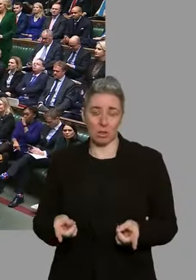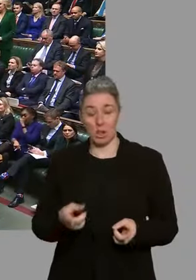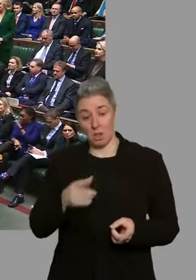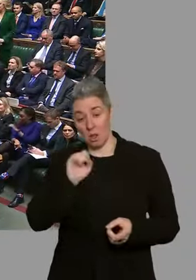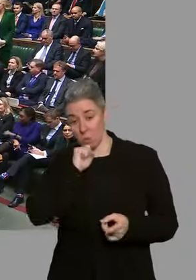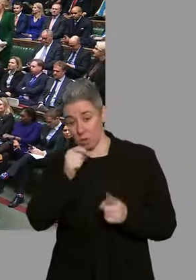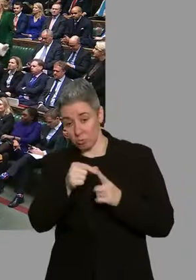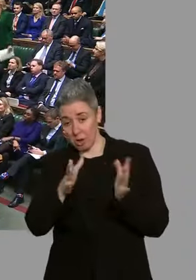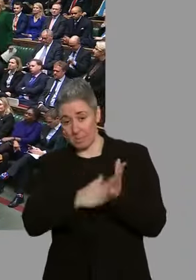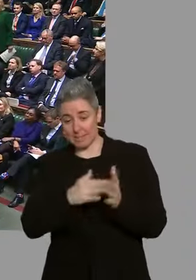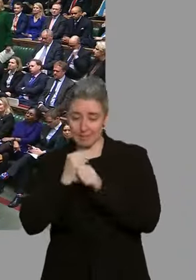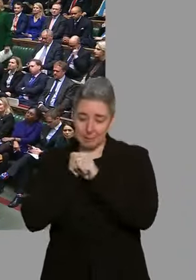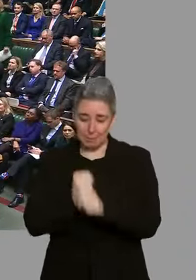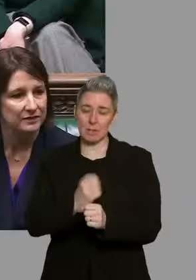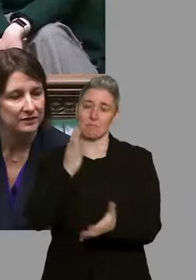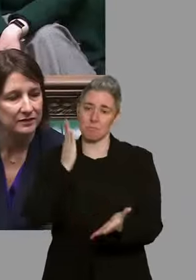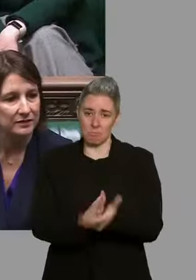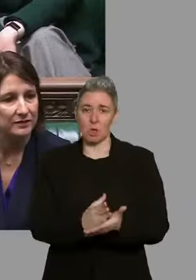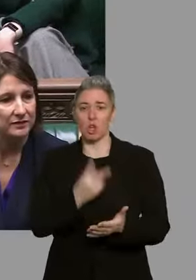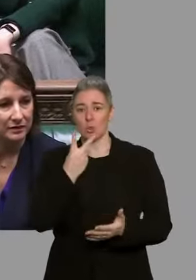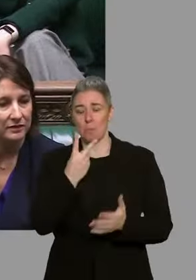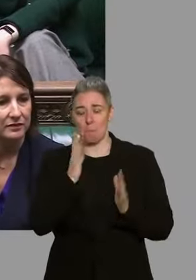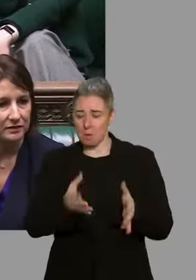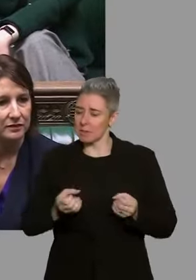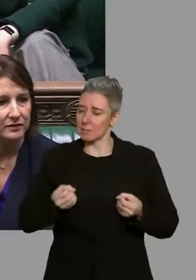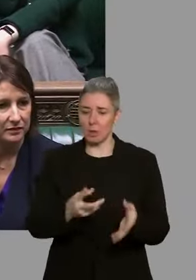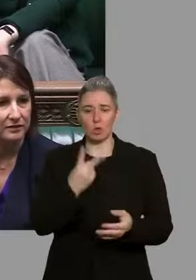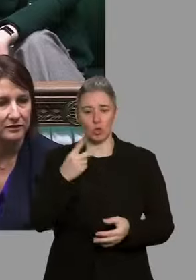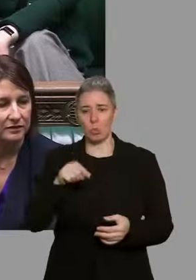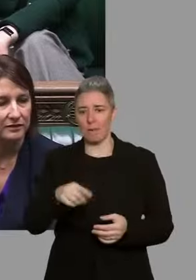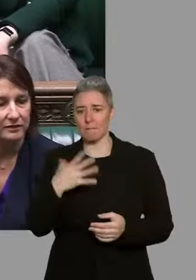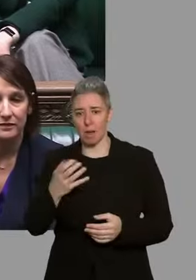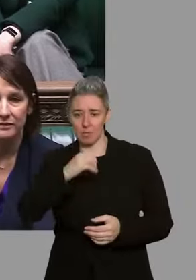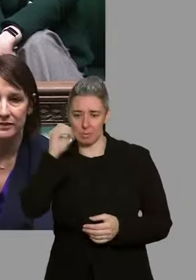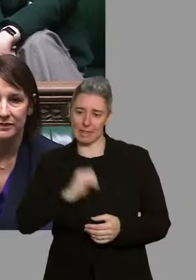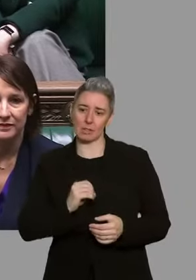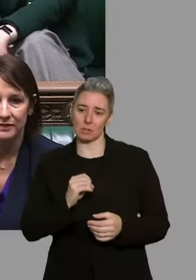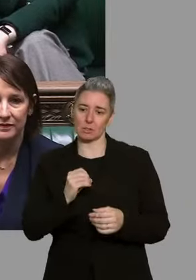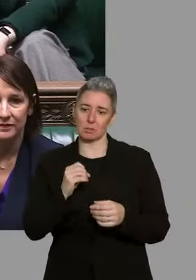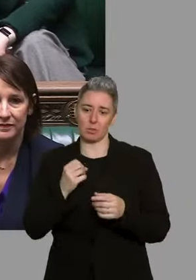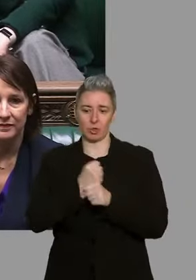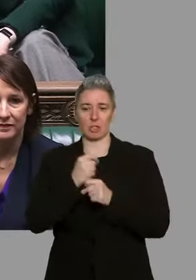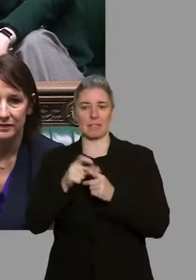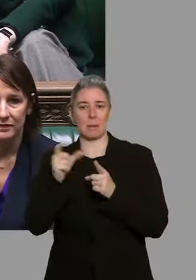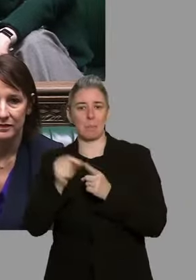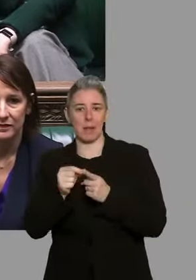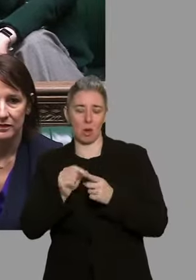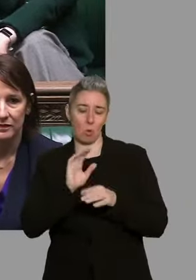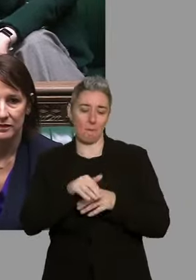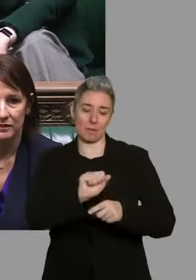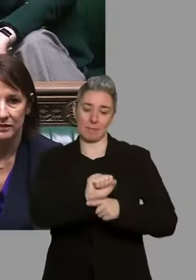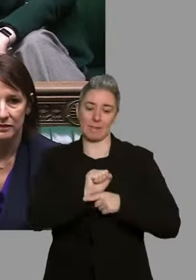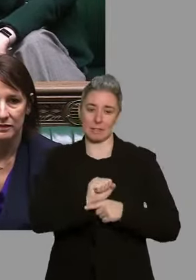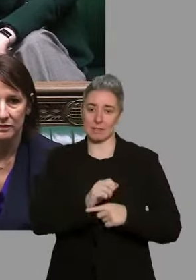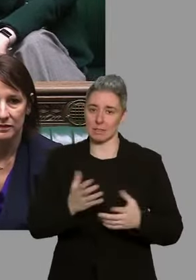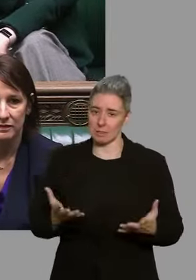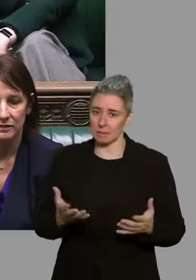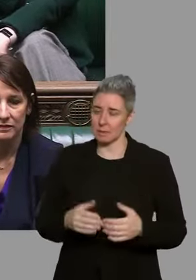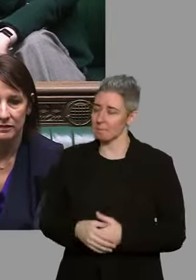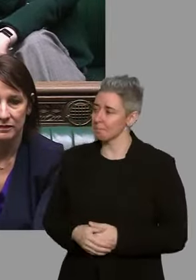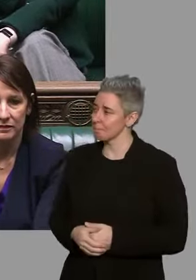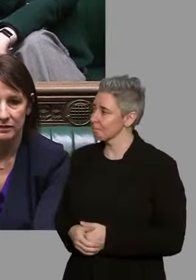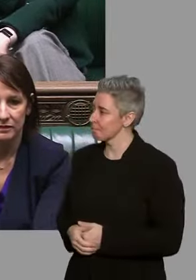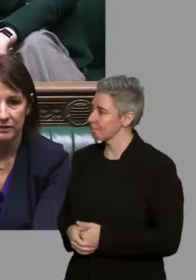Well, Mr Speaker, she's right about the importance of national security, particularly at the moment. At the budget, we delivered